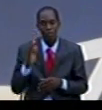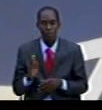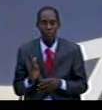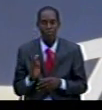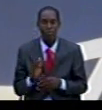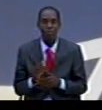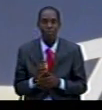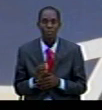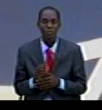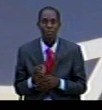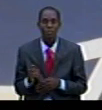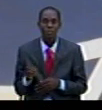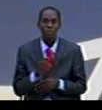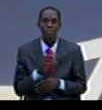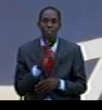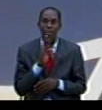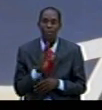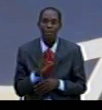They are